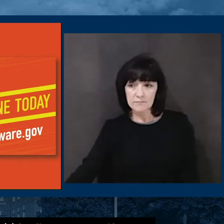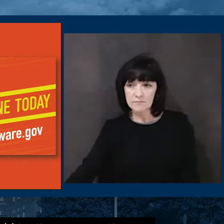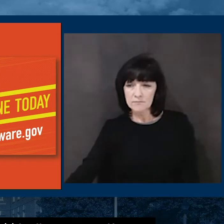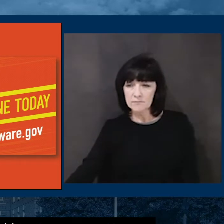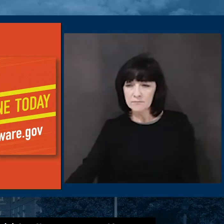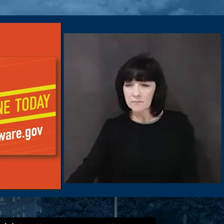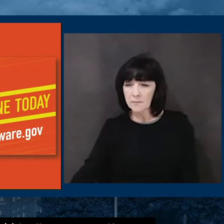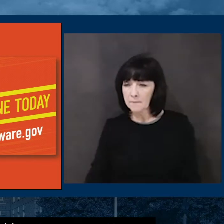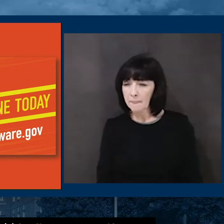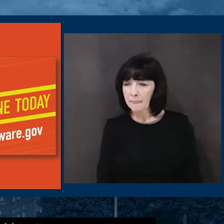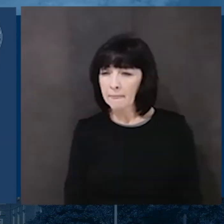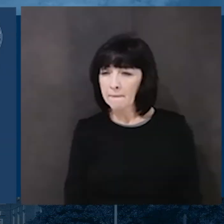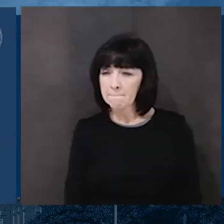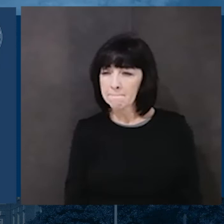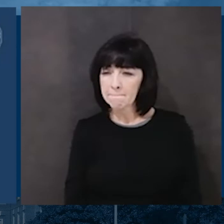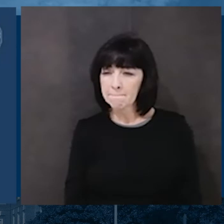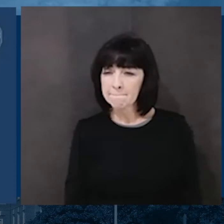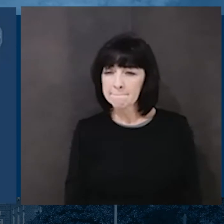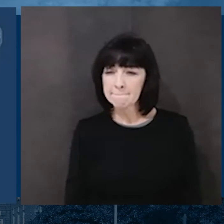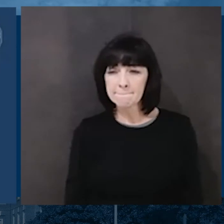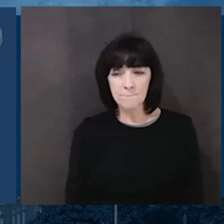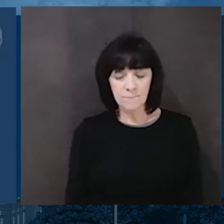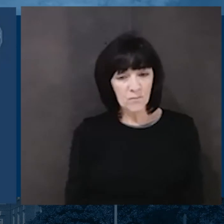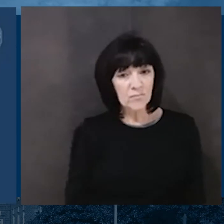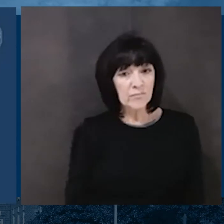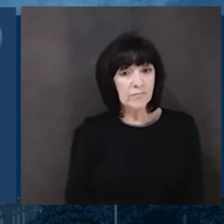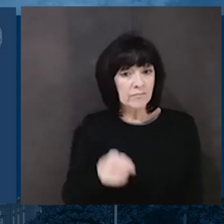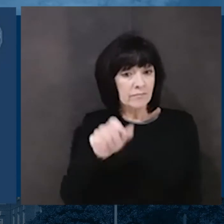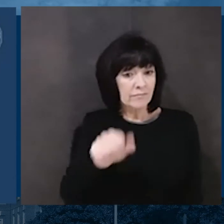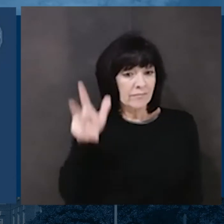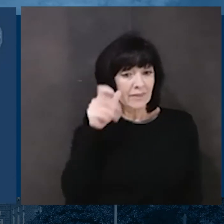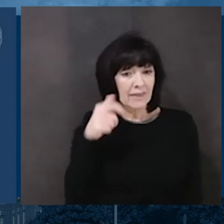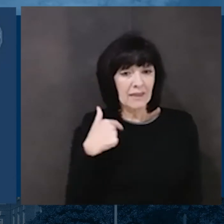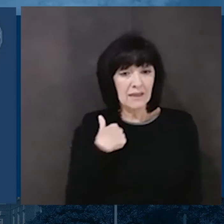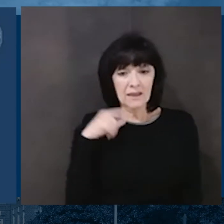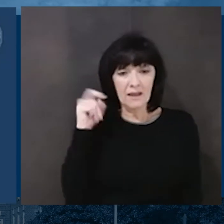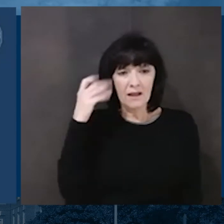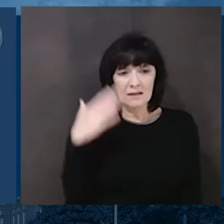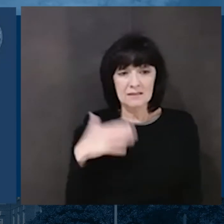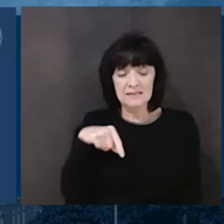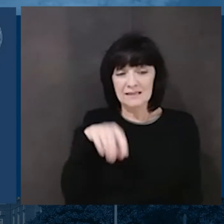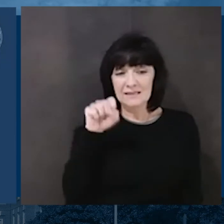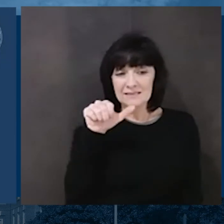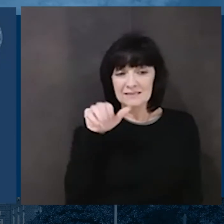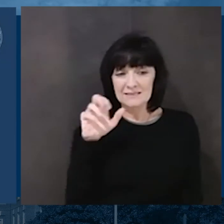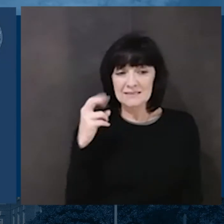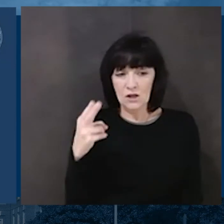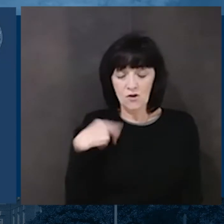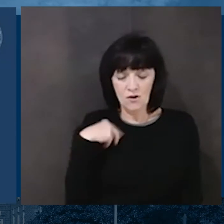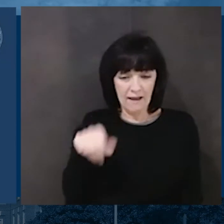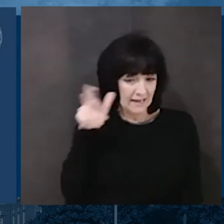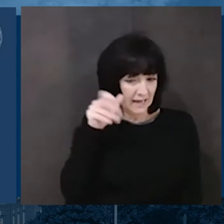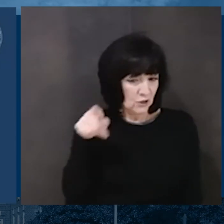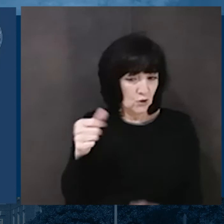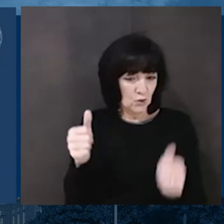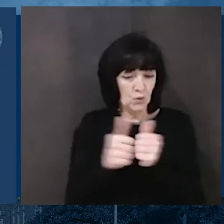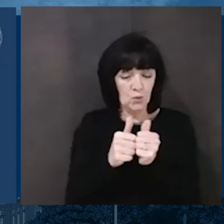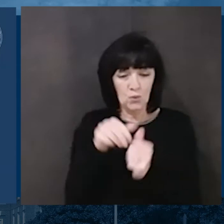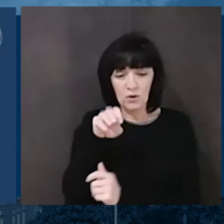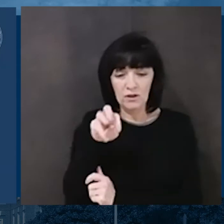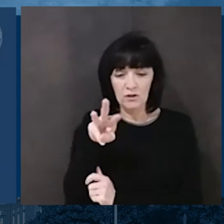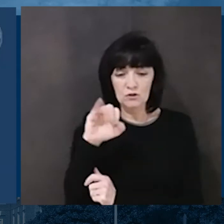Governor, can you hear me? This is Sarah Gamard with the News Journal. I can, Sarah. Thank you. Thanks for. How are you doing